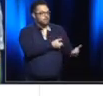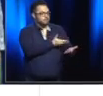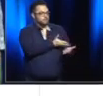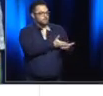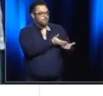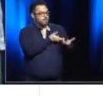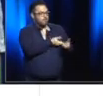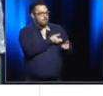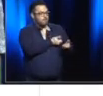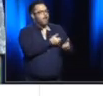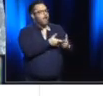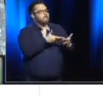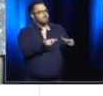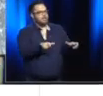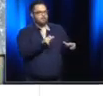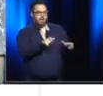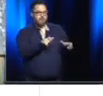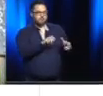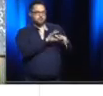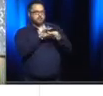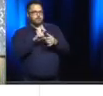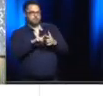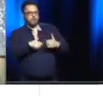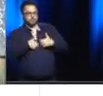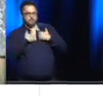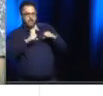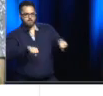survival. Except for this intriguing